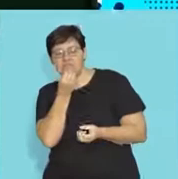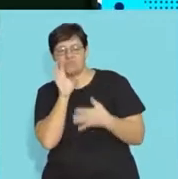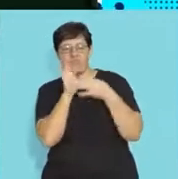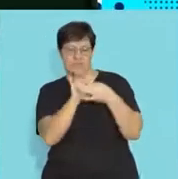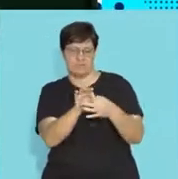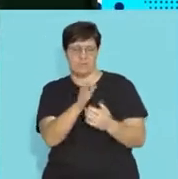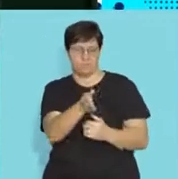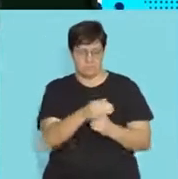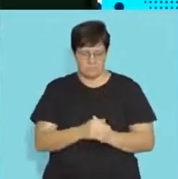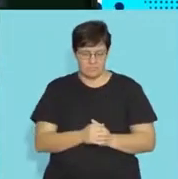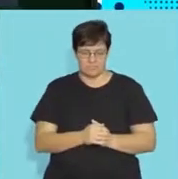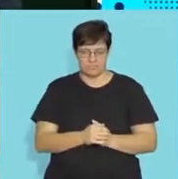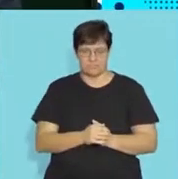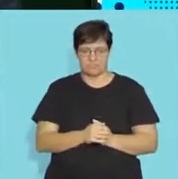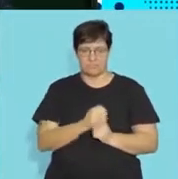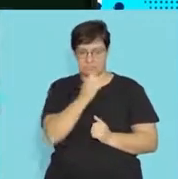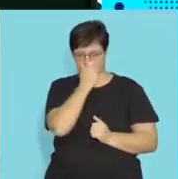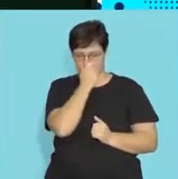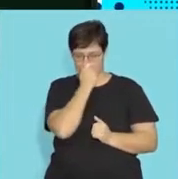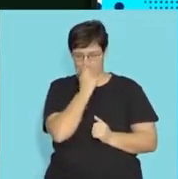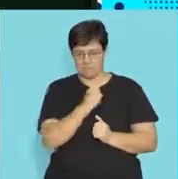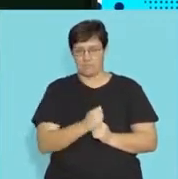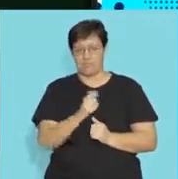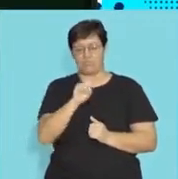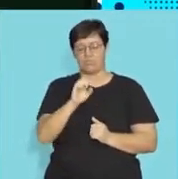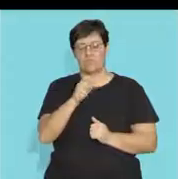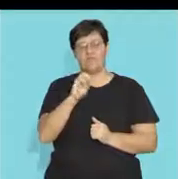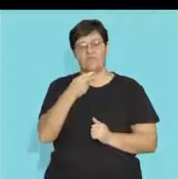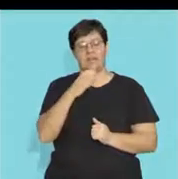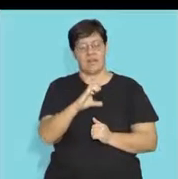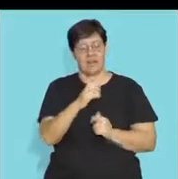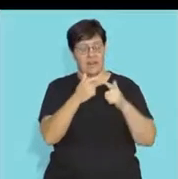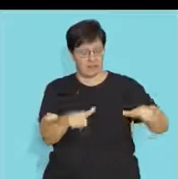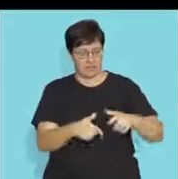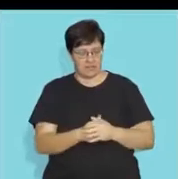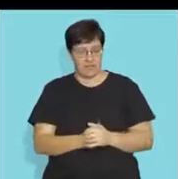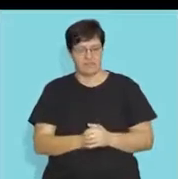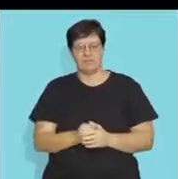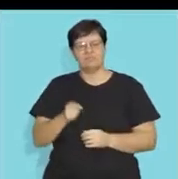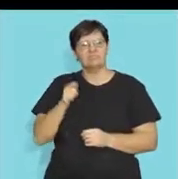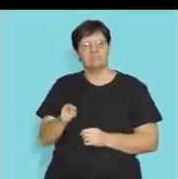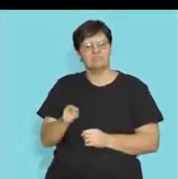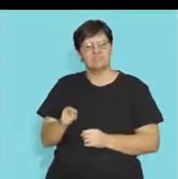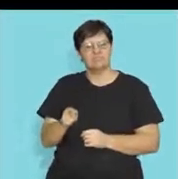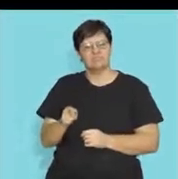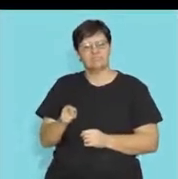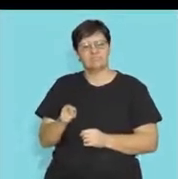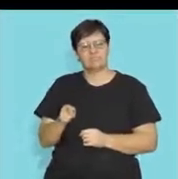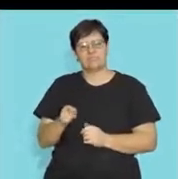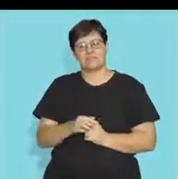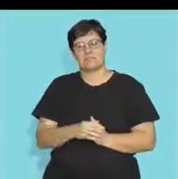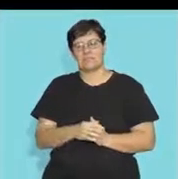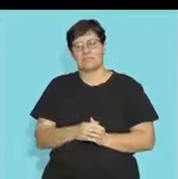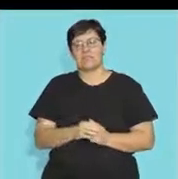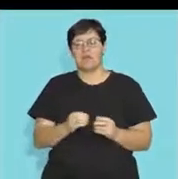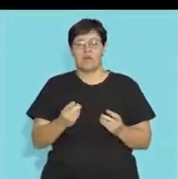feeding relationships that exist in an ecosystem. Trophic levels will be the next concept that we look at, and these refer to